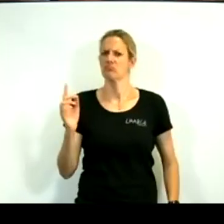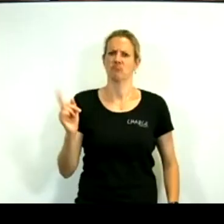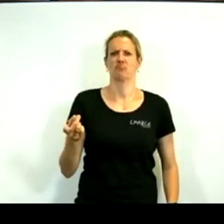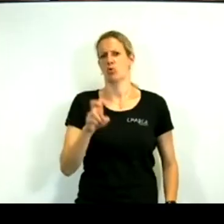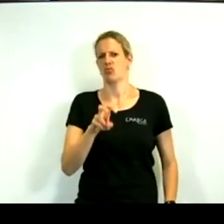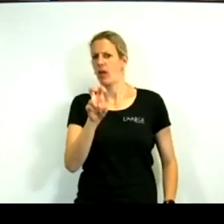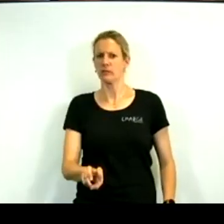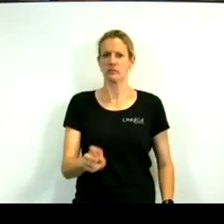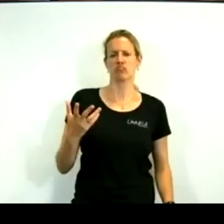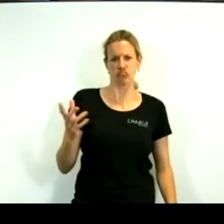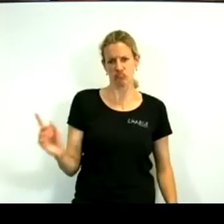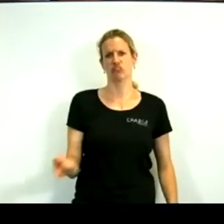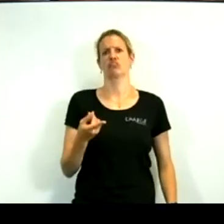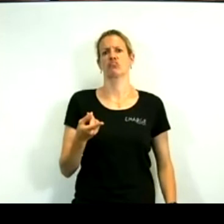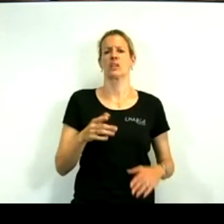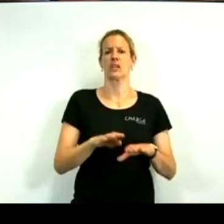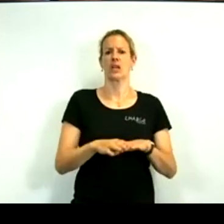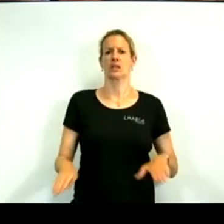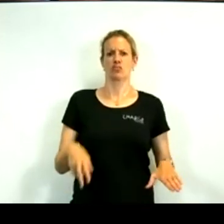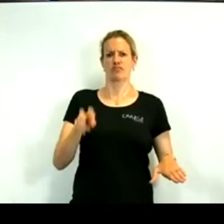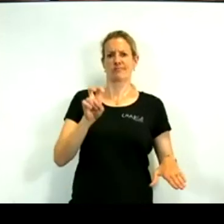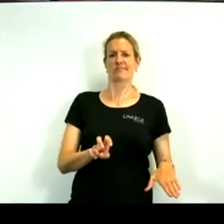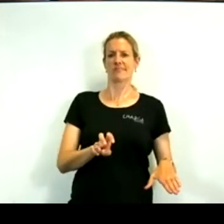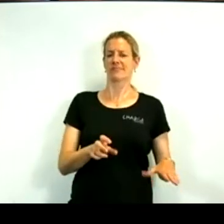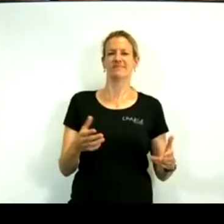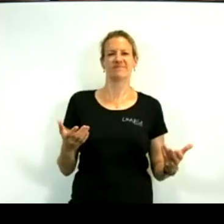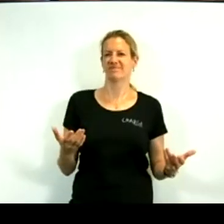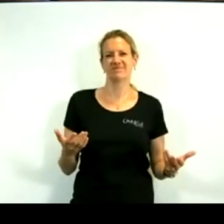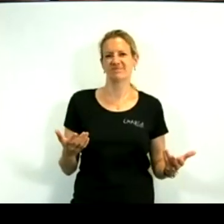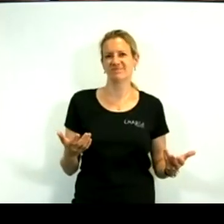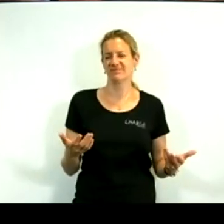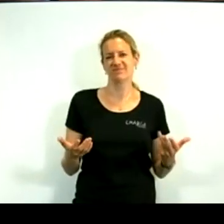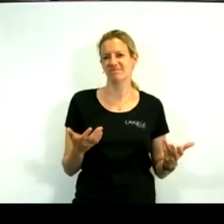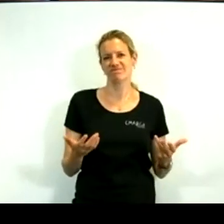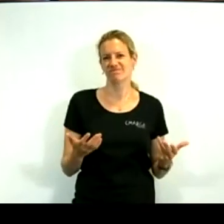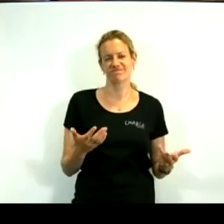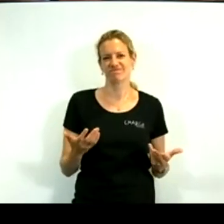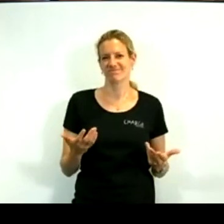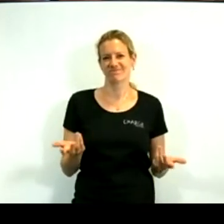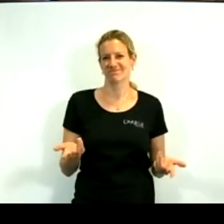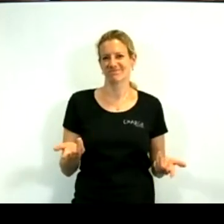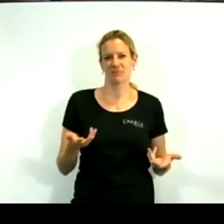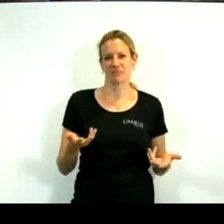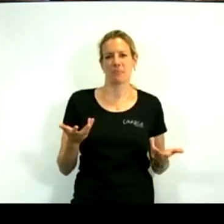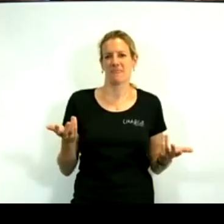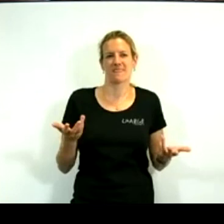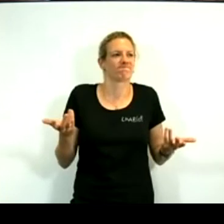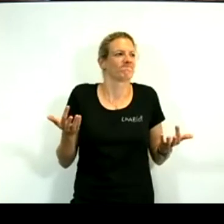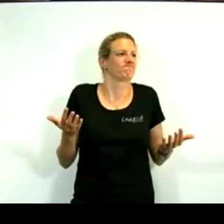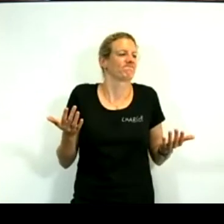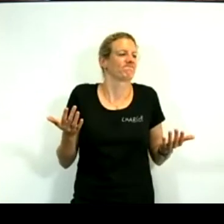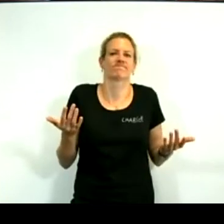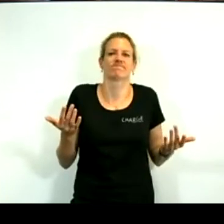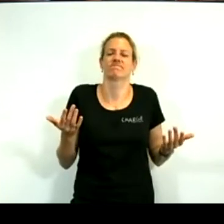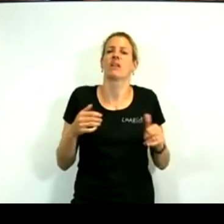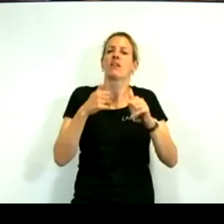table, what you're doing is making that child functionally blind. And if you then walk